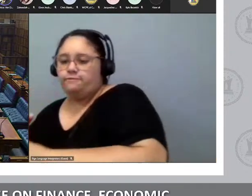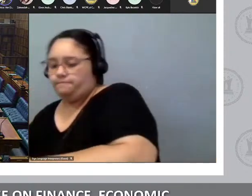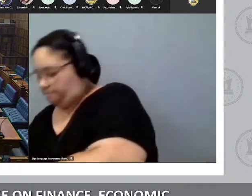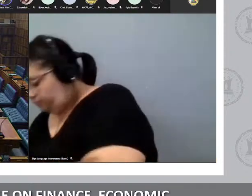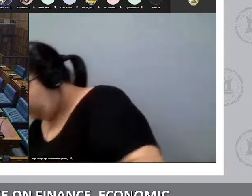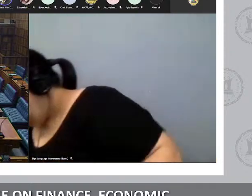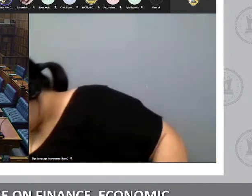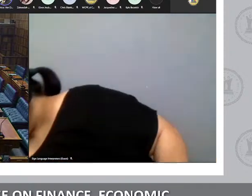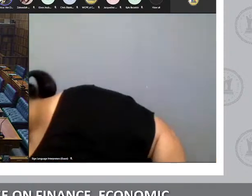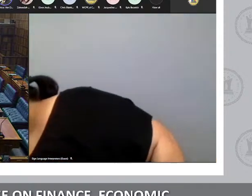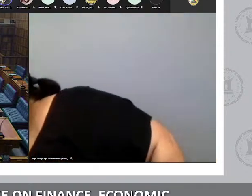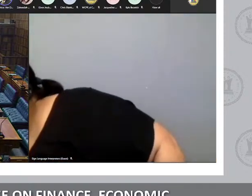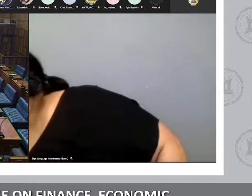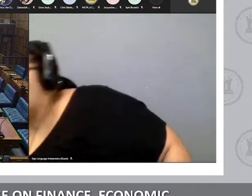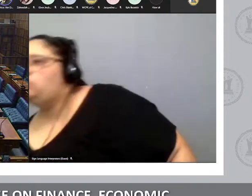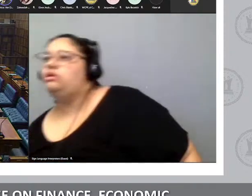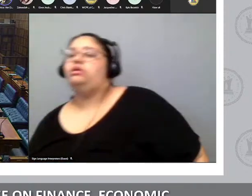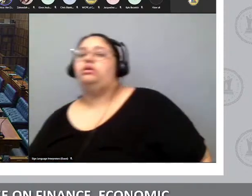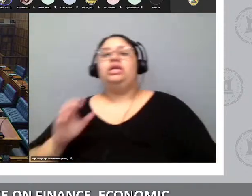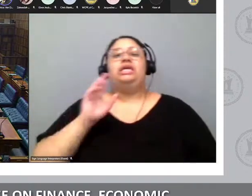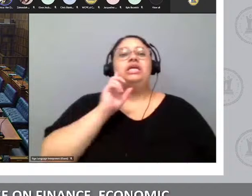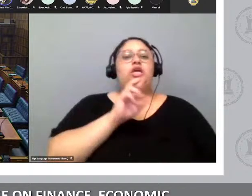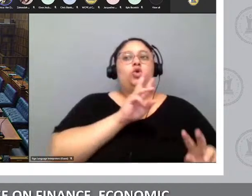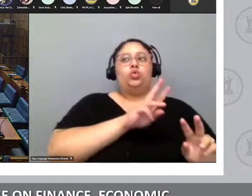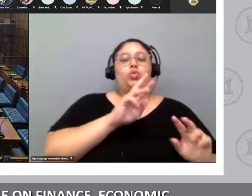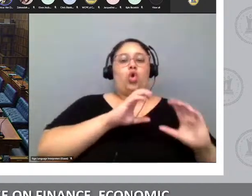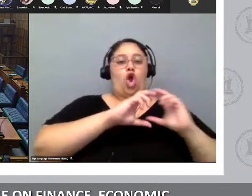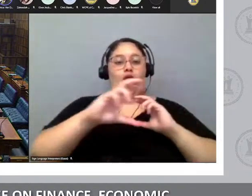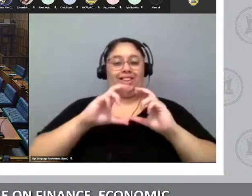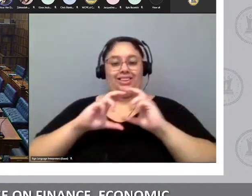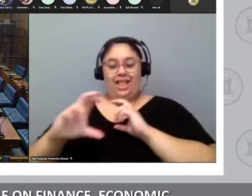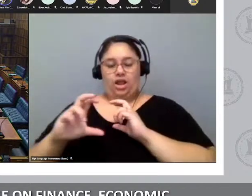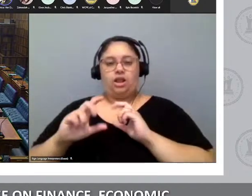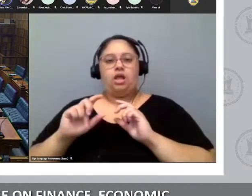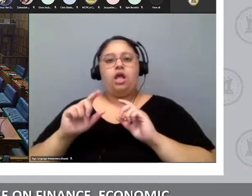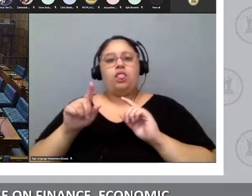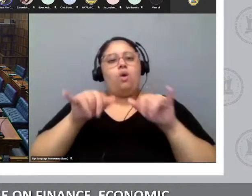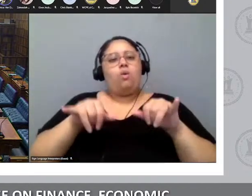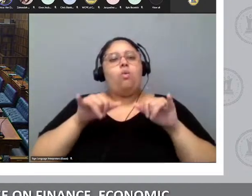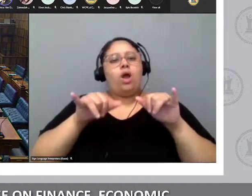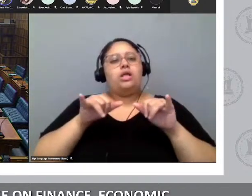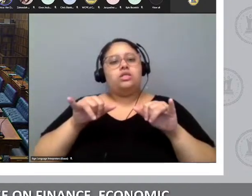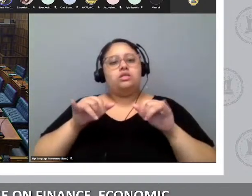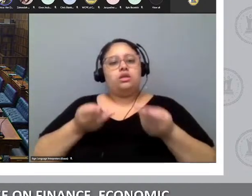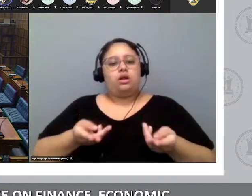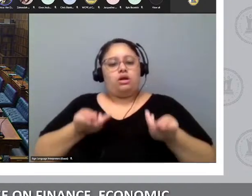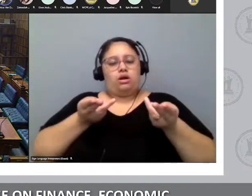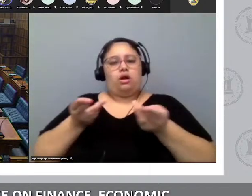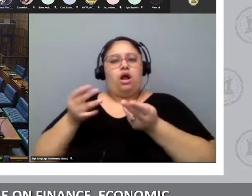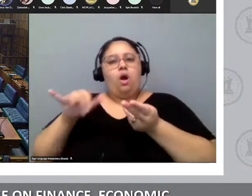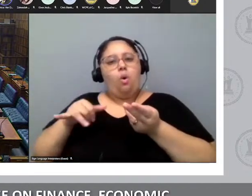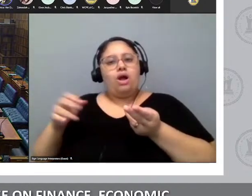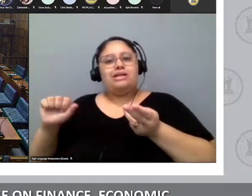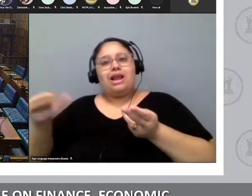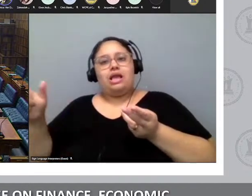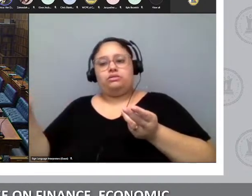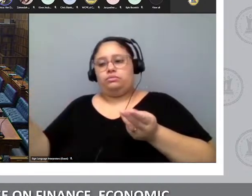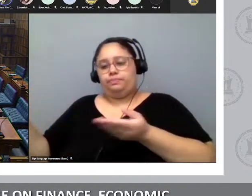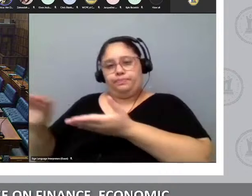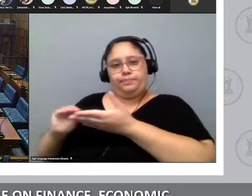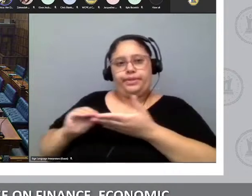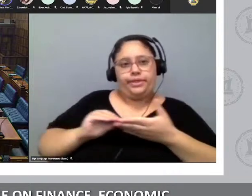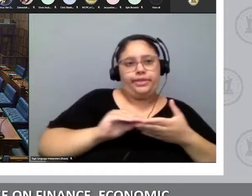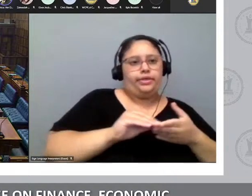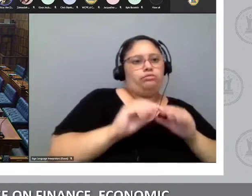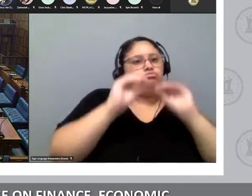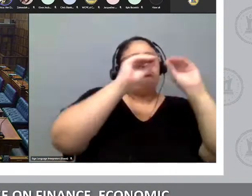waiting for example for for the next container to be brought to along the the the ship uh